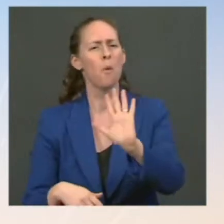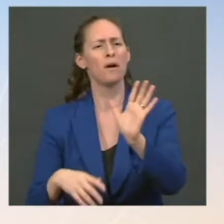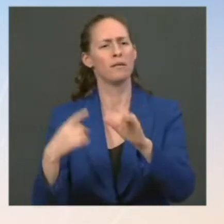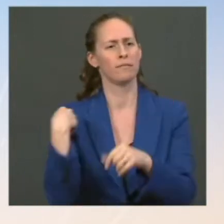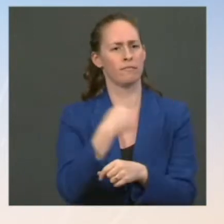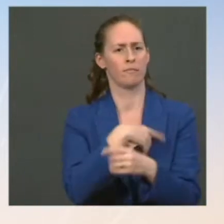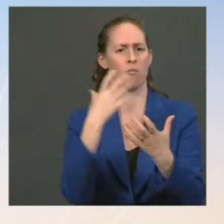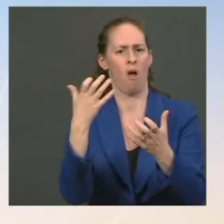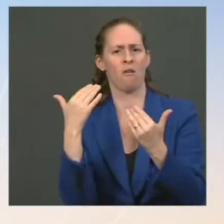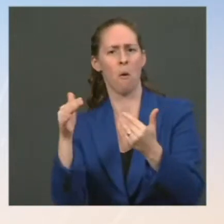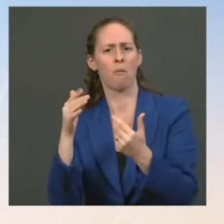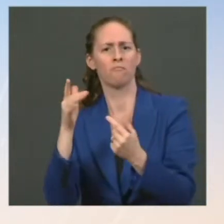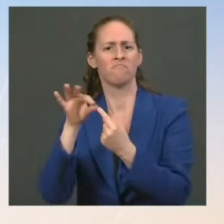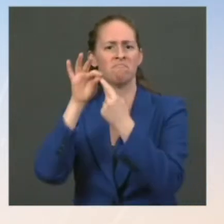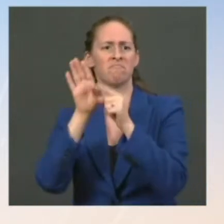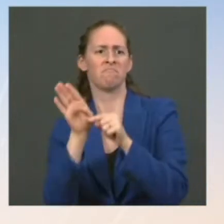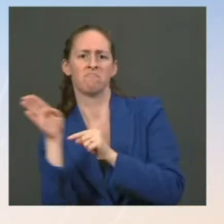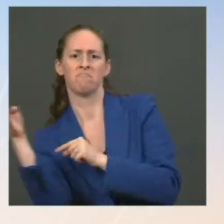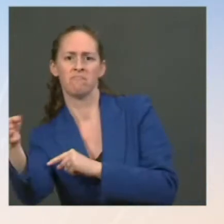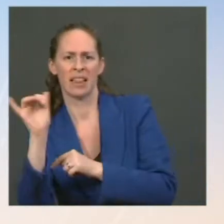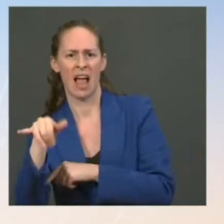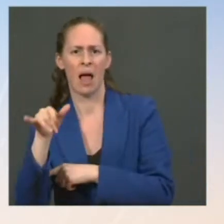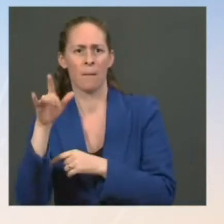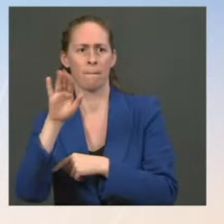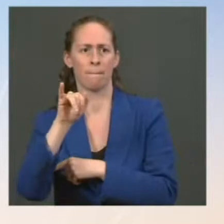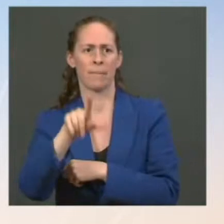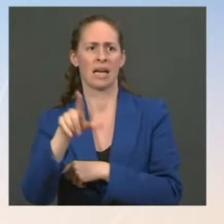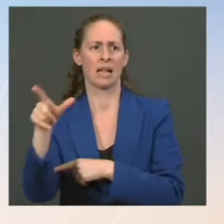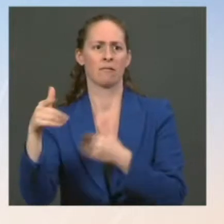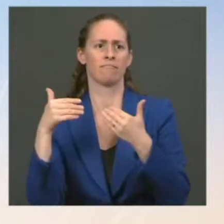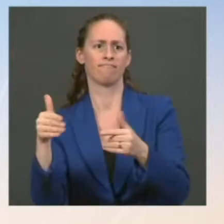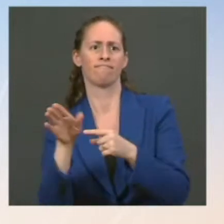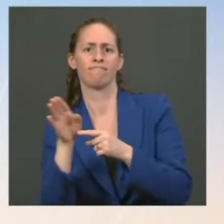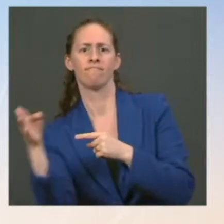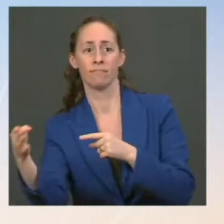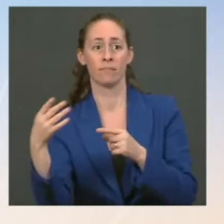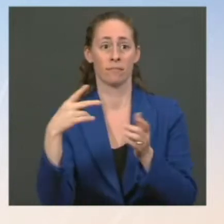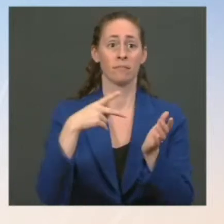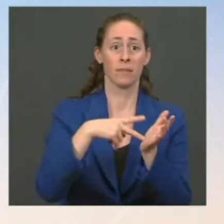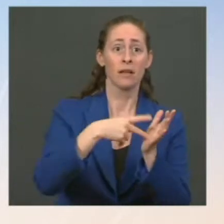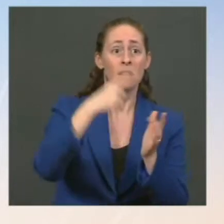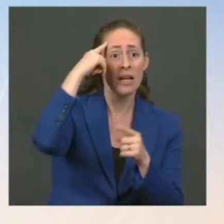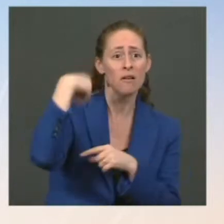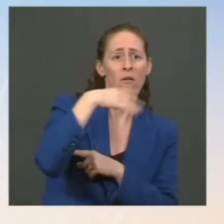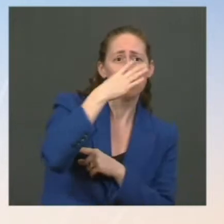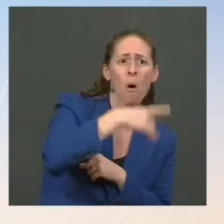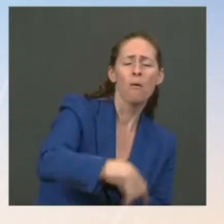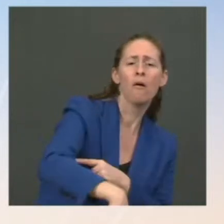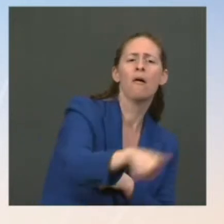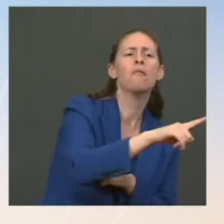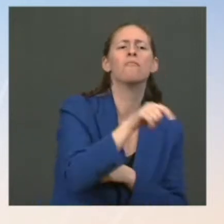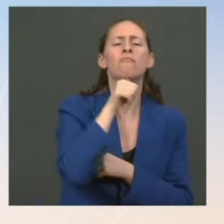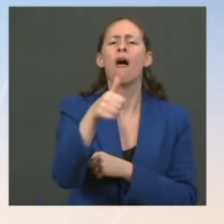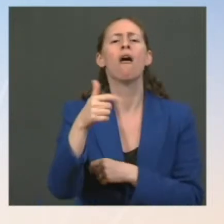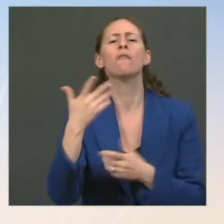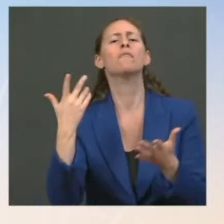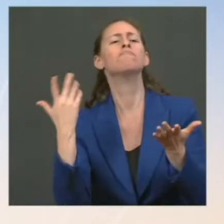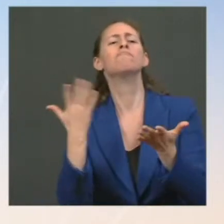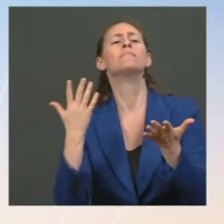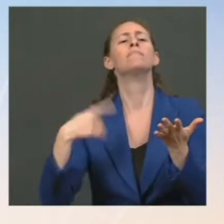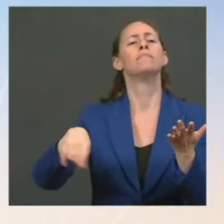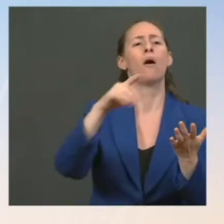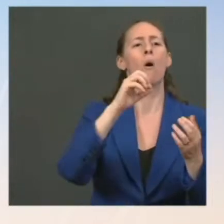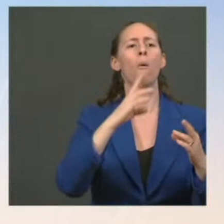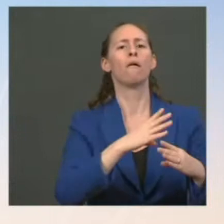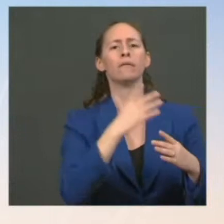and the infrastructure bill, which sometimes gets shorthanded. But I'm happy to talk about raising the debt ceiling as well, or preventing a government shutdown if